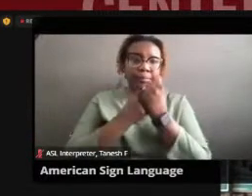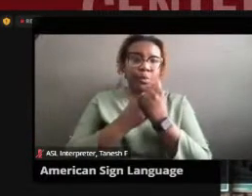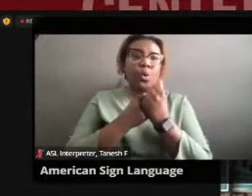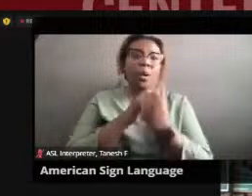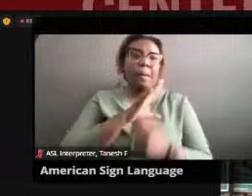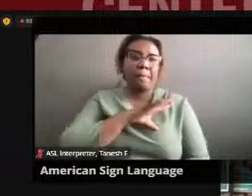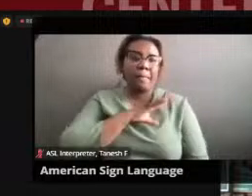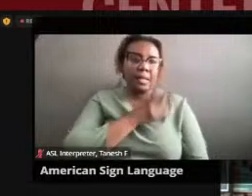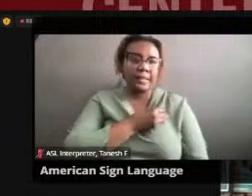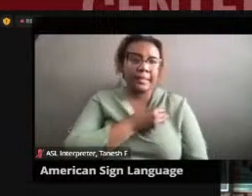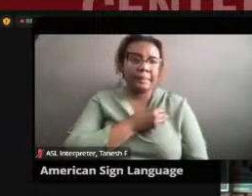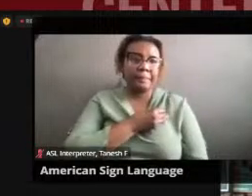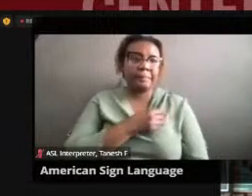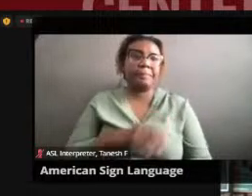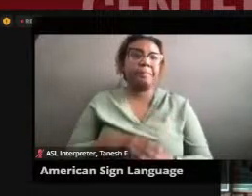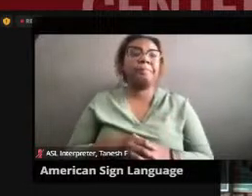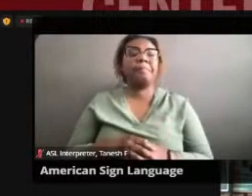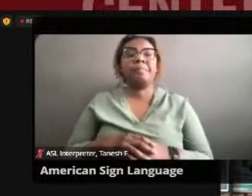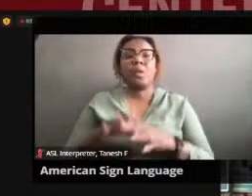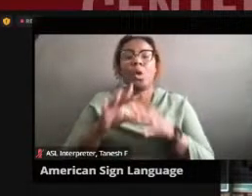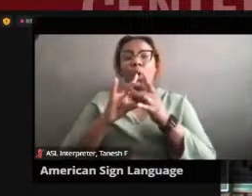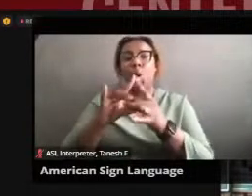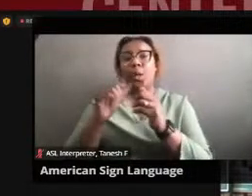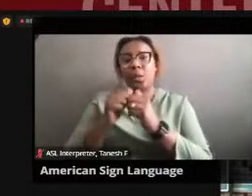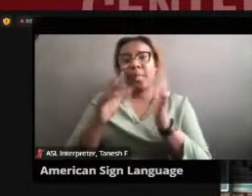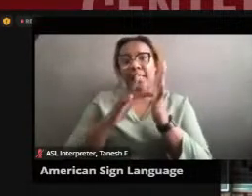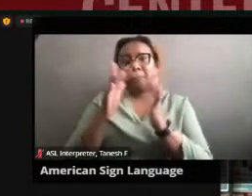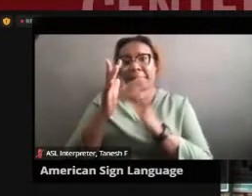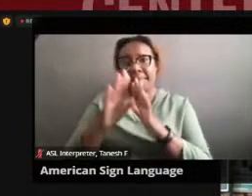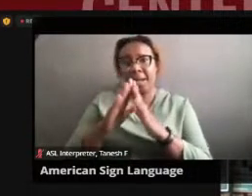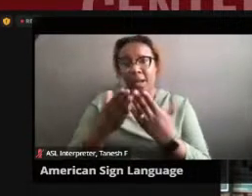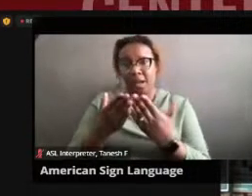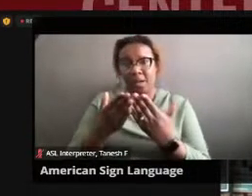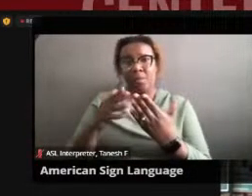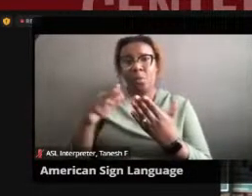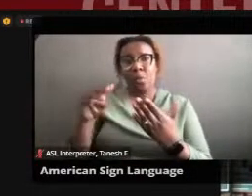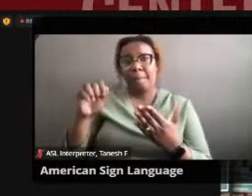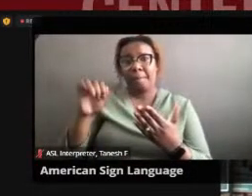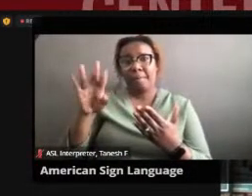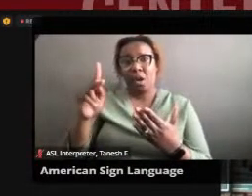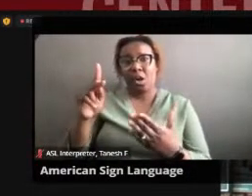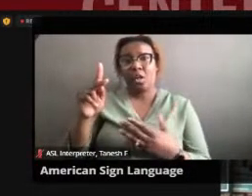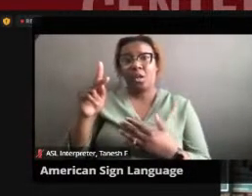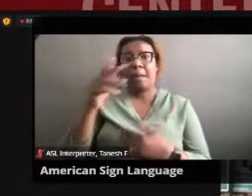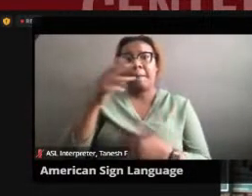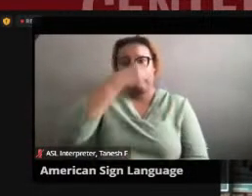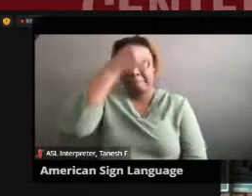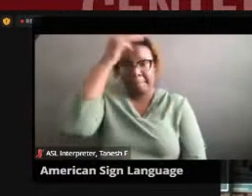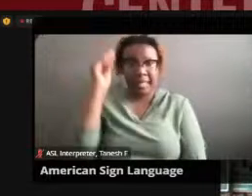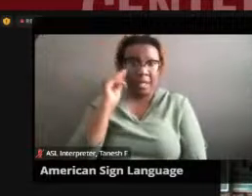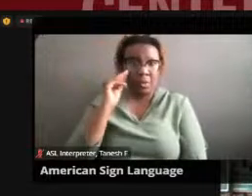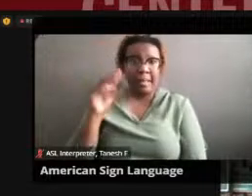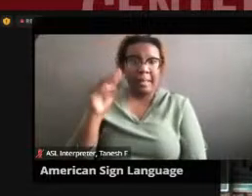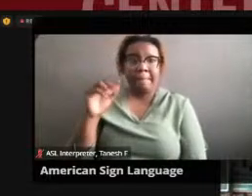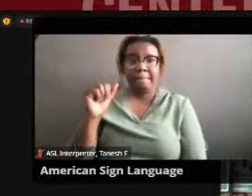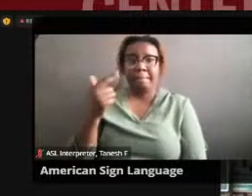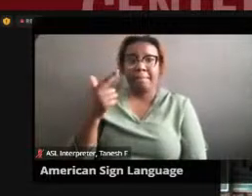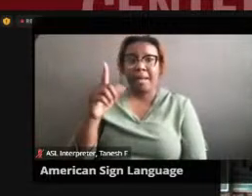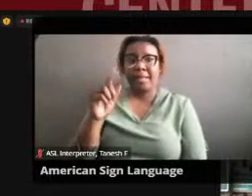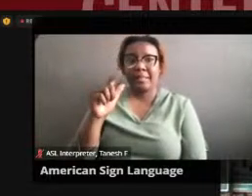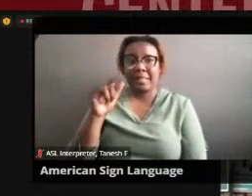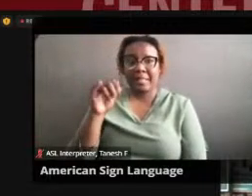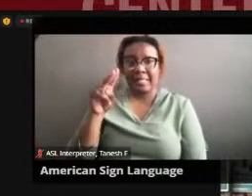According to the Gospel of Mark, Mary Magdalene, Mary the mother of James,